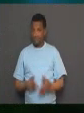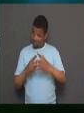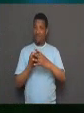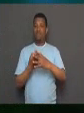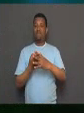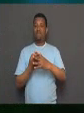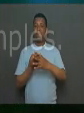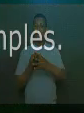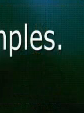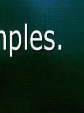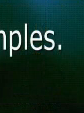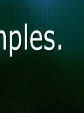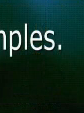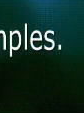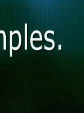Begin.